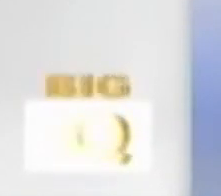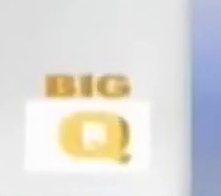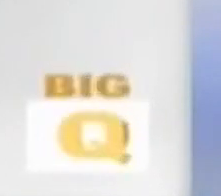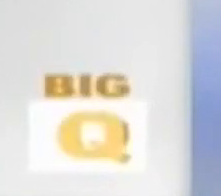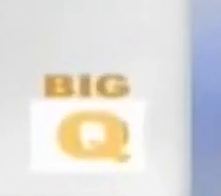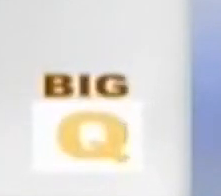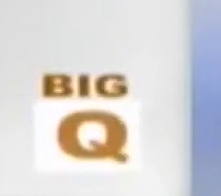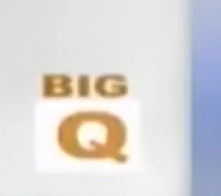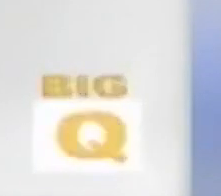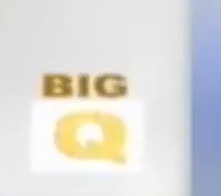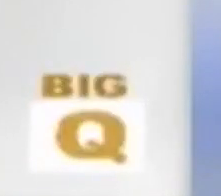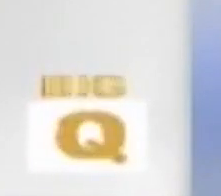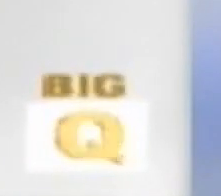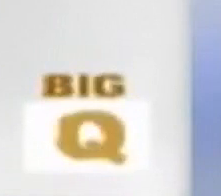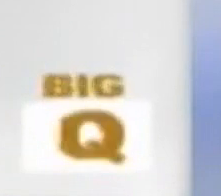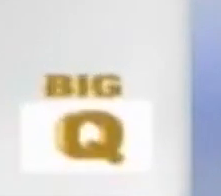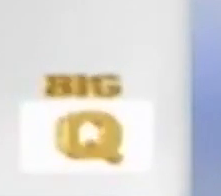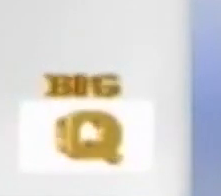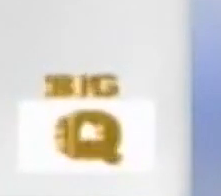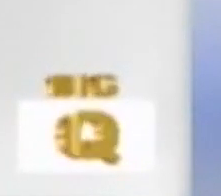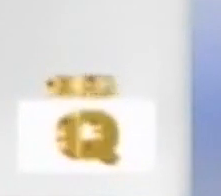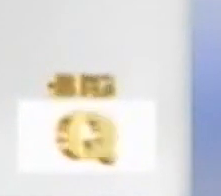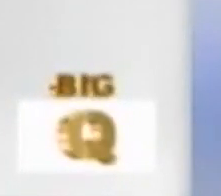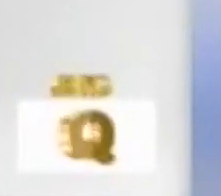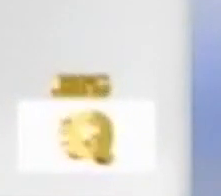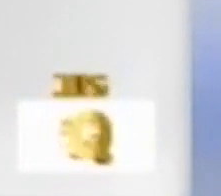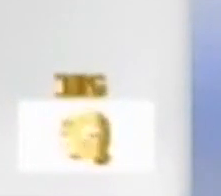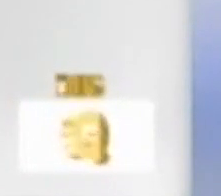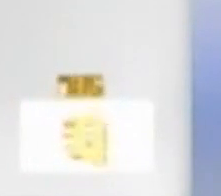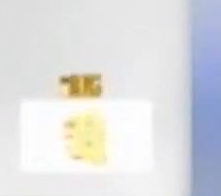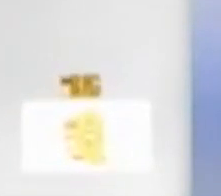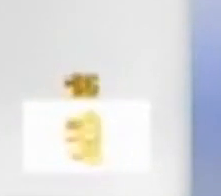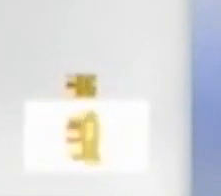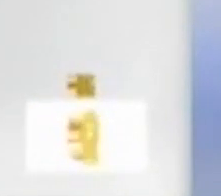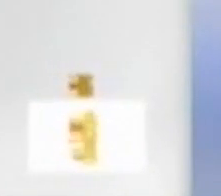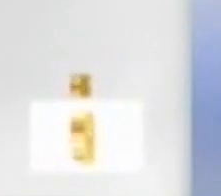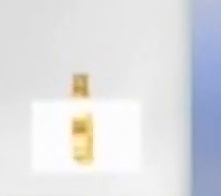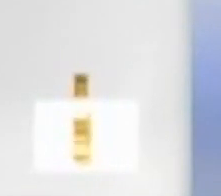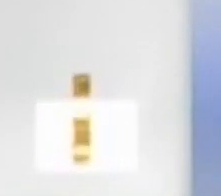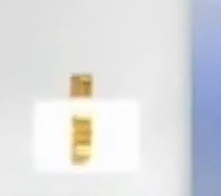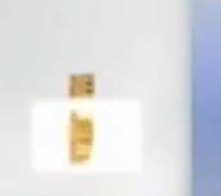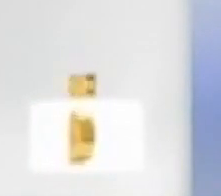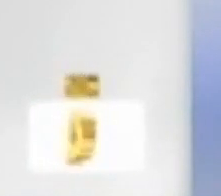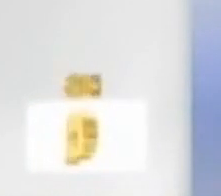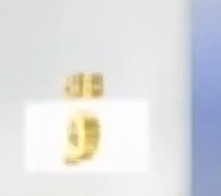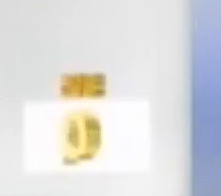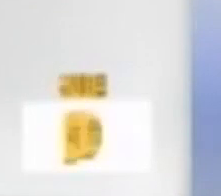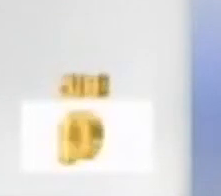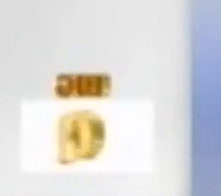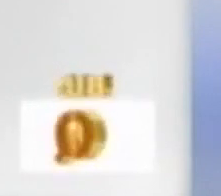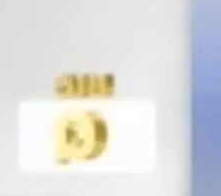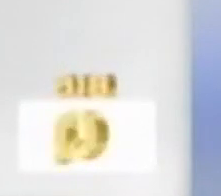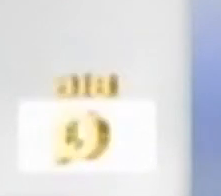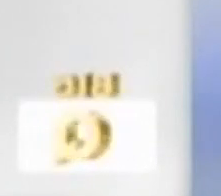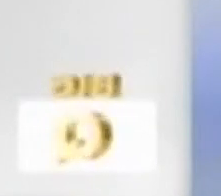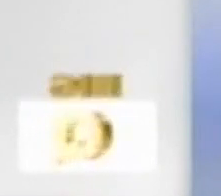use is KTN Prime. Would love to hear what your thoughts are on how the Inspector General of Police, Joseph Boynet, has performed so far